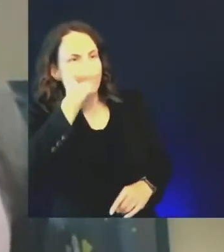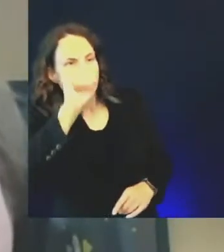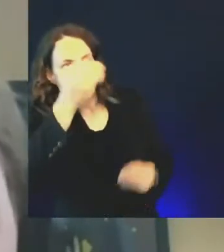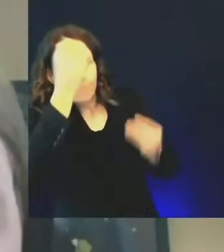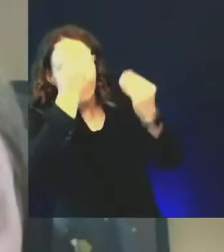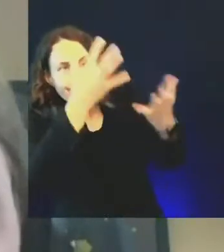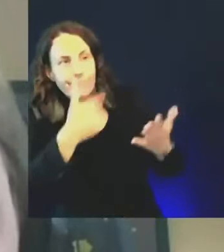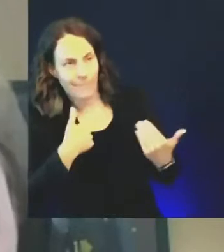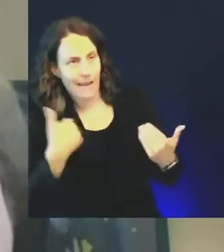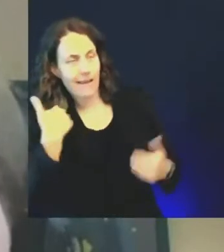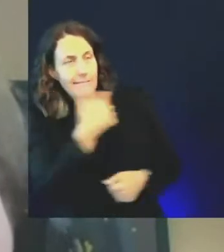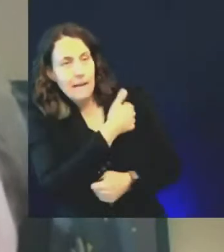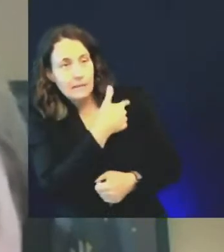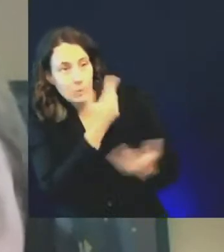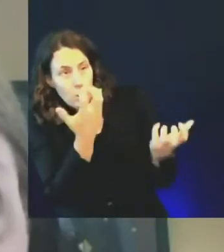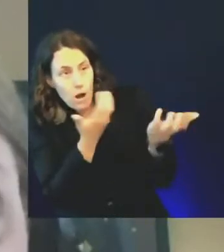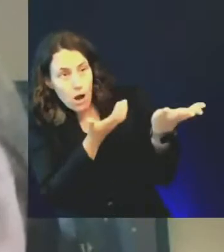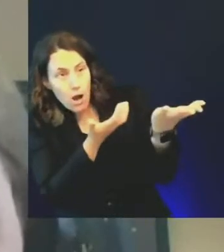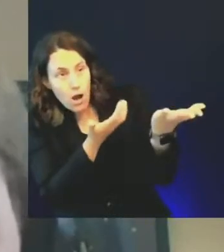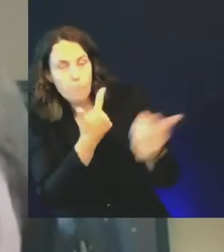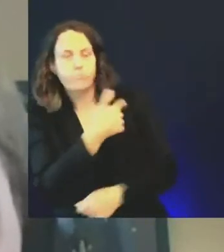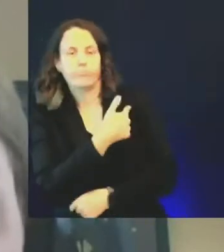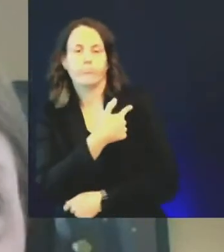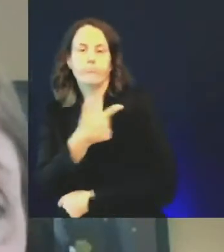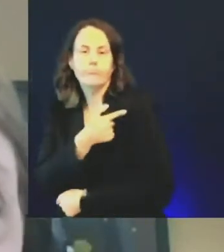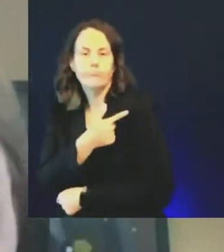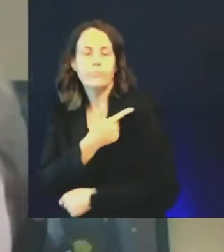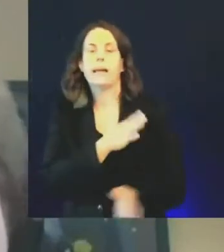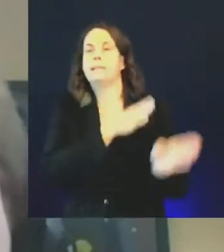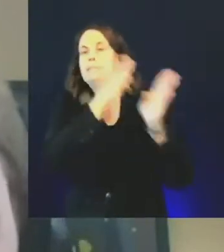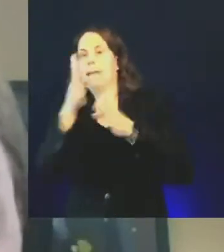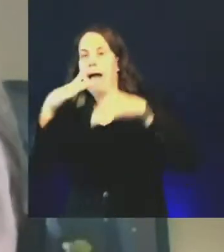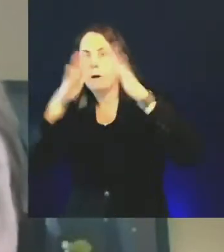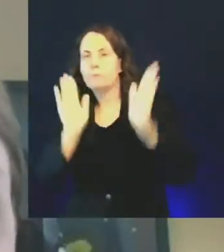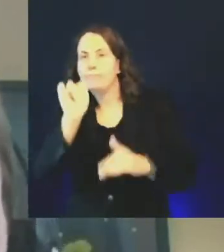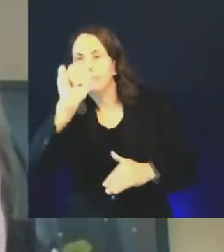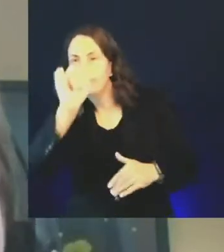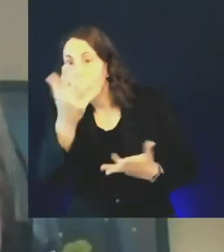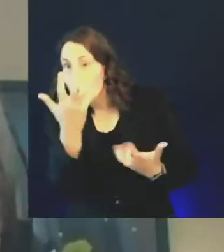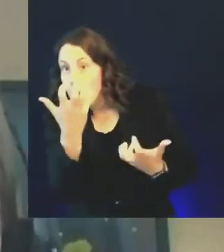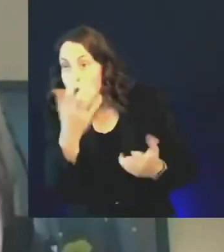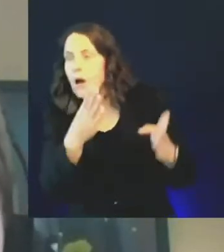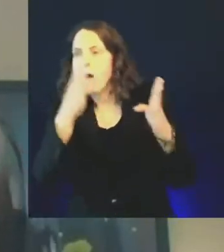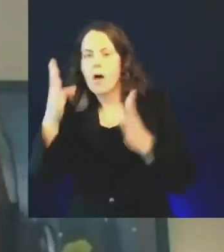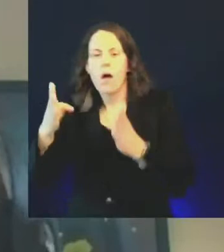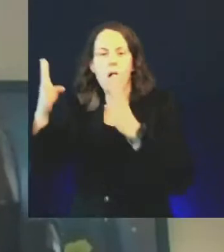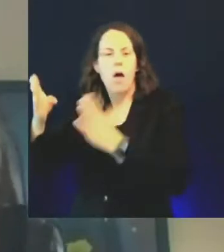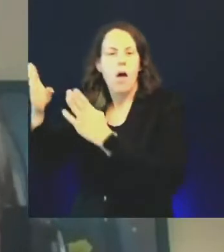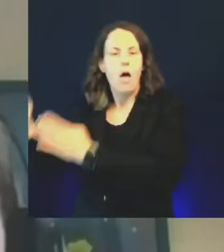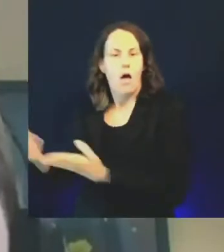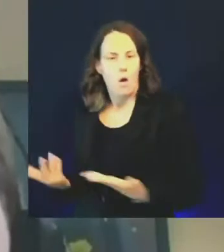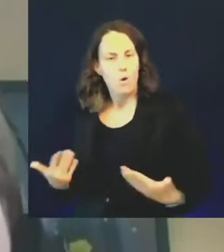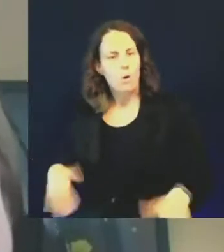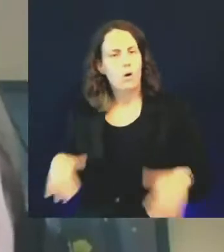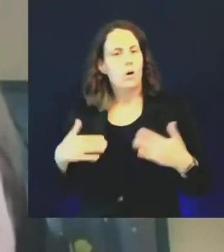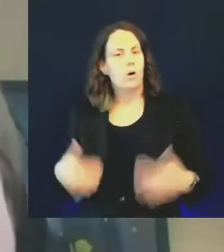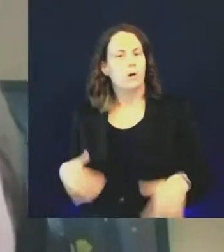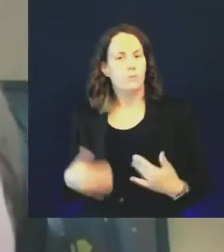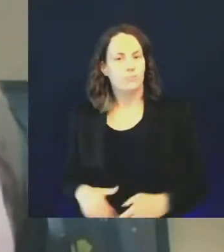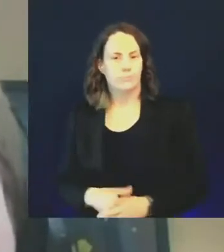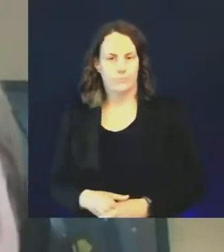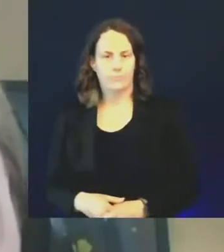with partners like Alverno College and their nursing program and with the city of Milwaukee. So that's an example of a